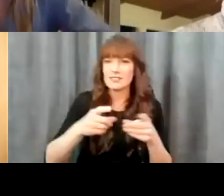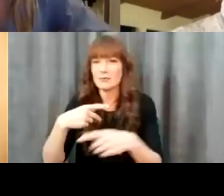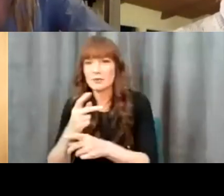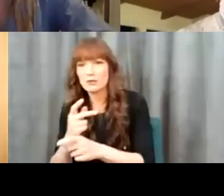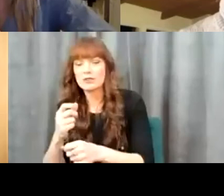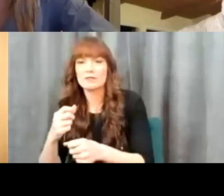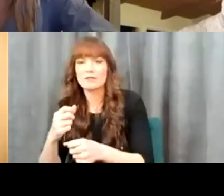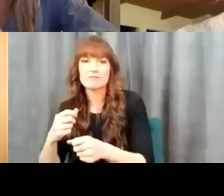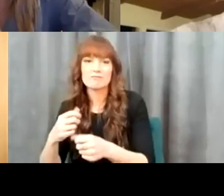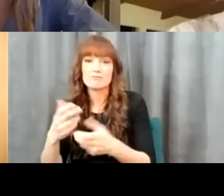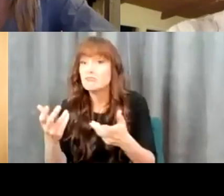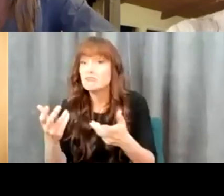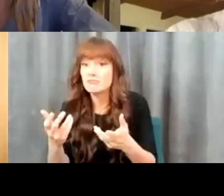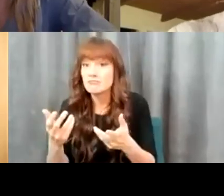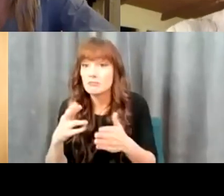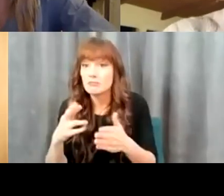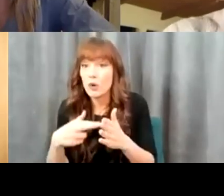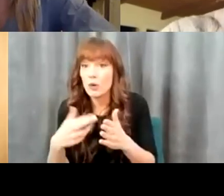role?